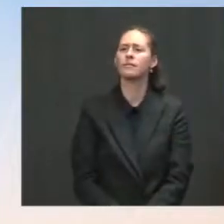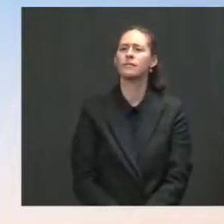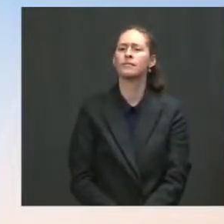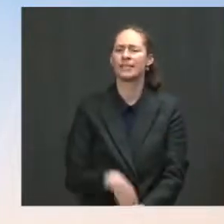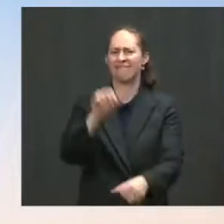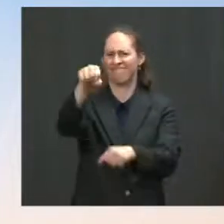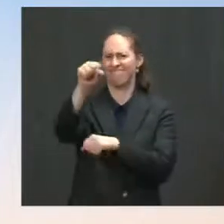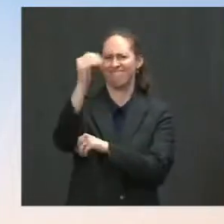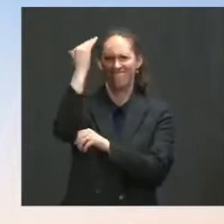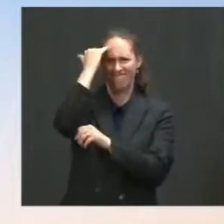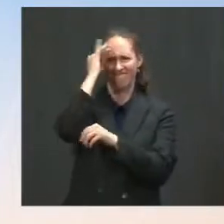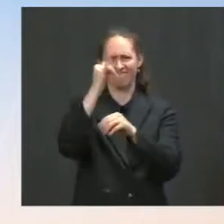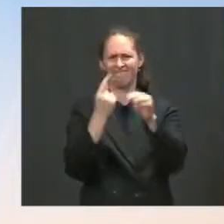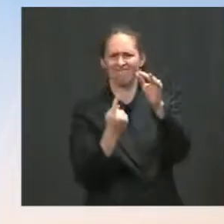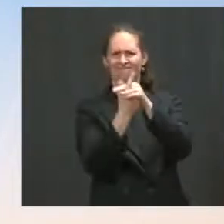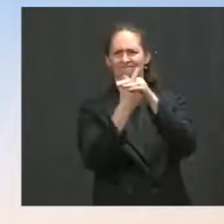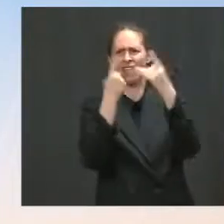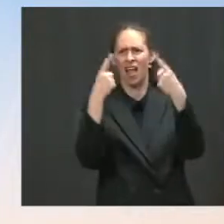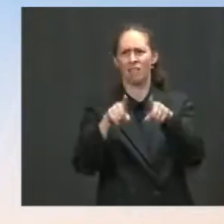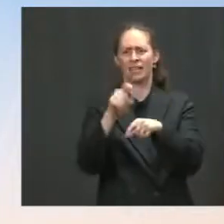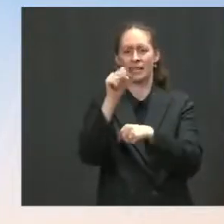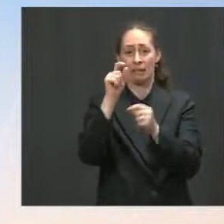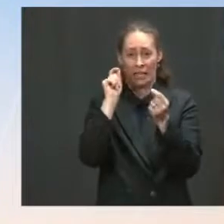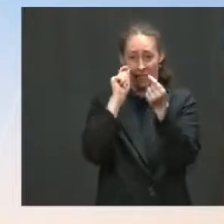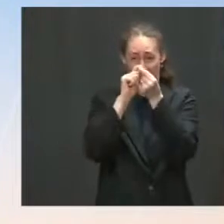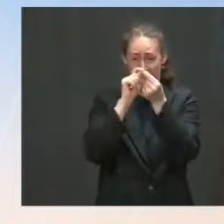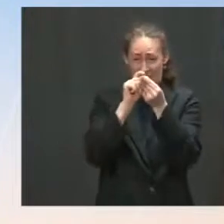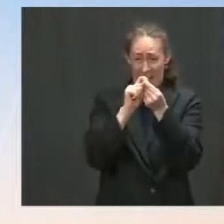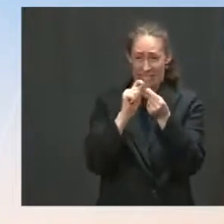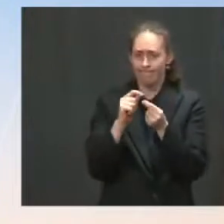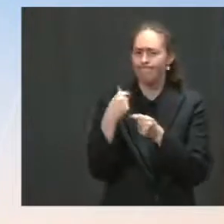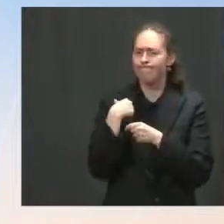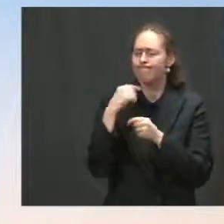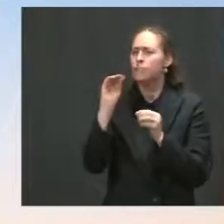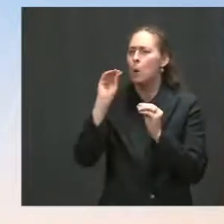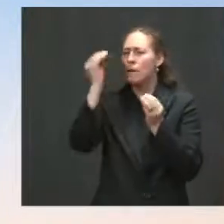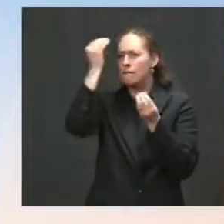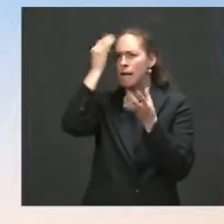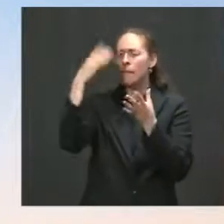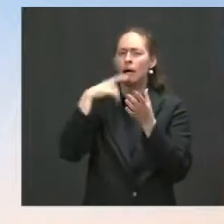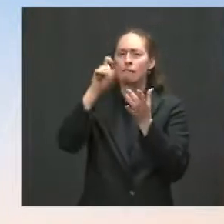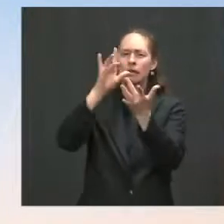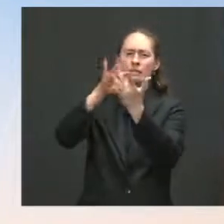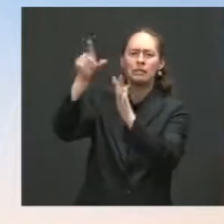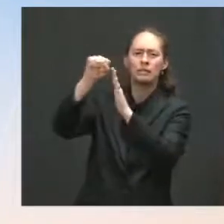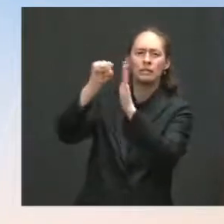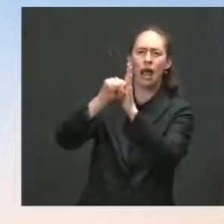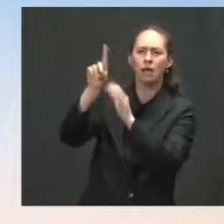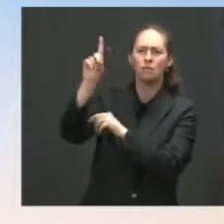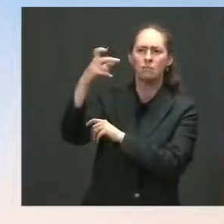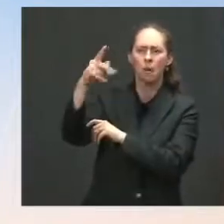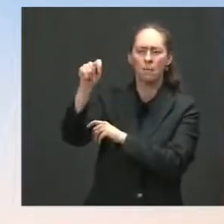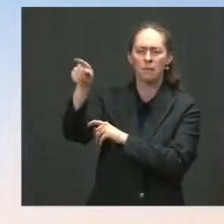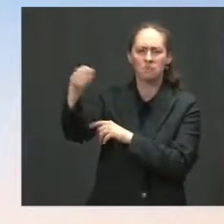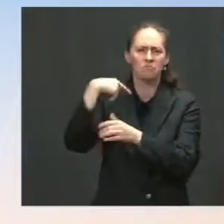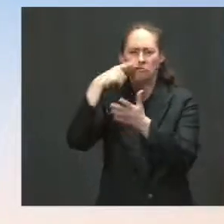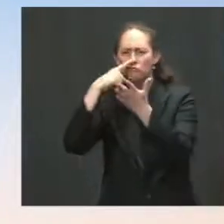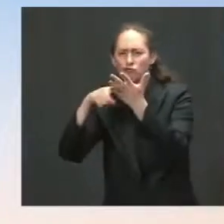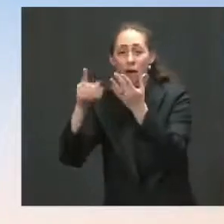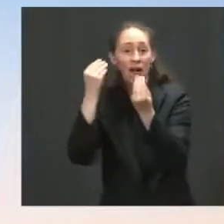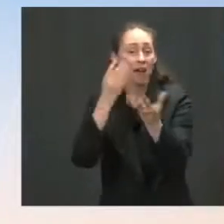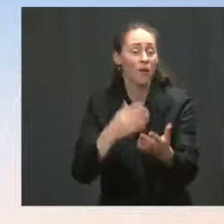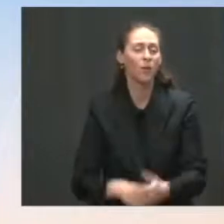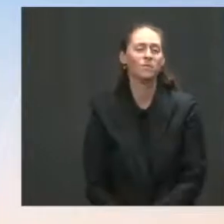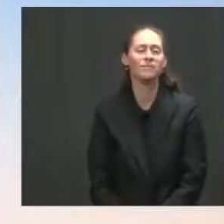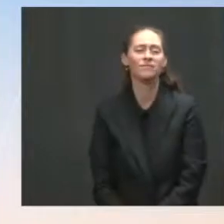State Department may be the best source for that, but I will check with them and see if there's anything to provide to all of you. Go ahead, Phil. Who inside the administration signed off on the